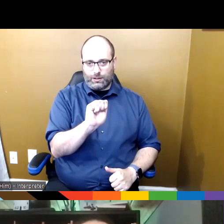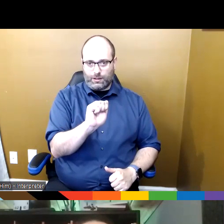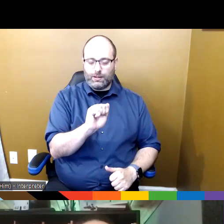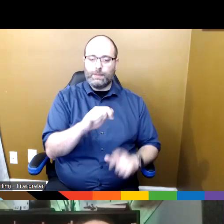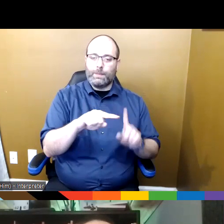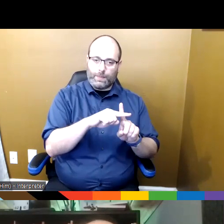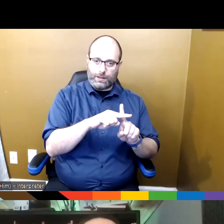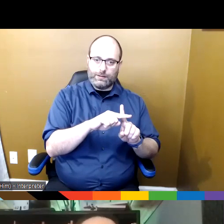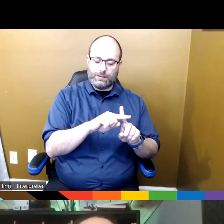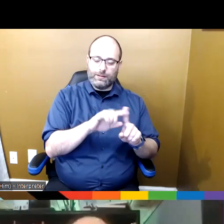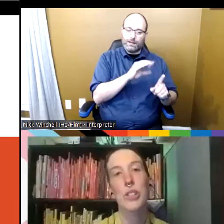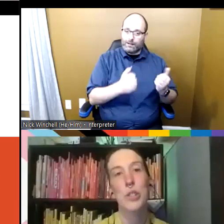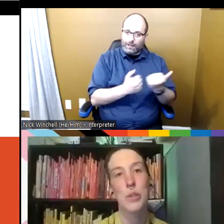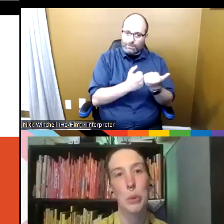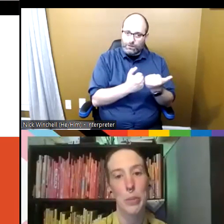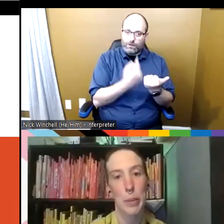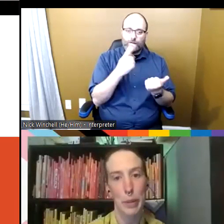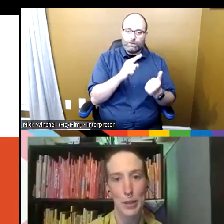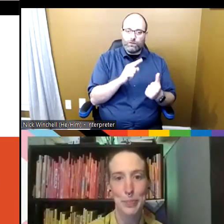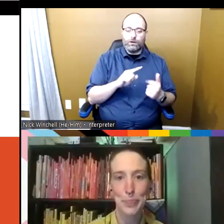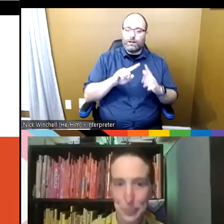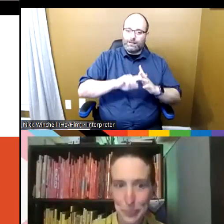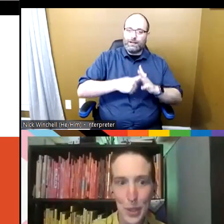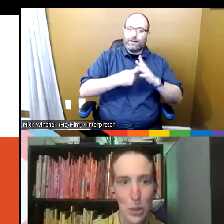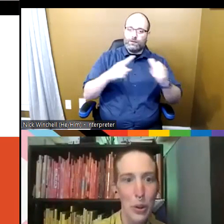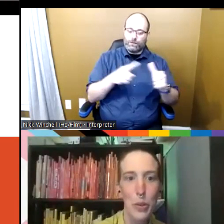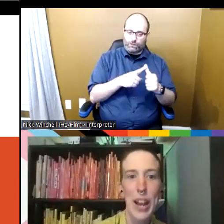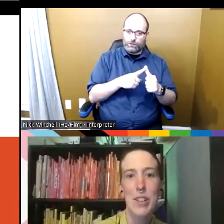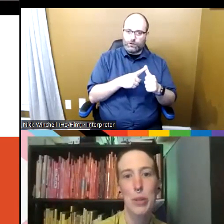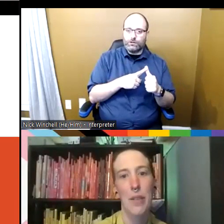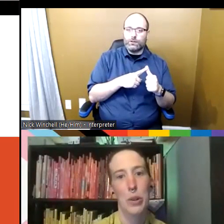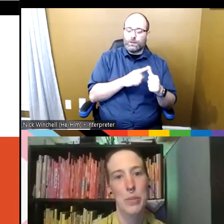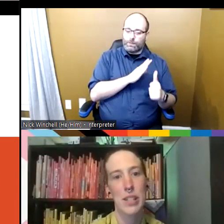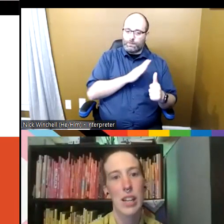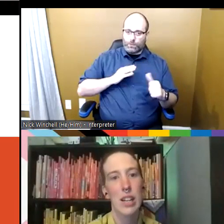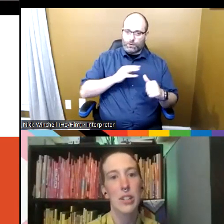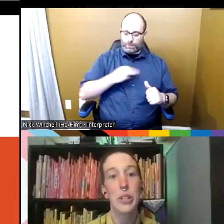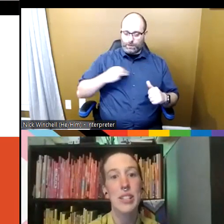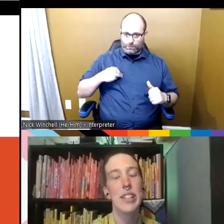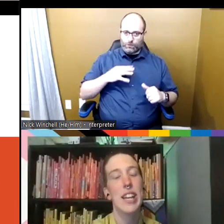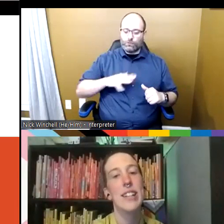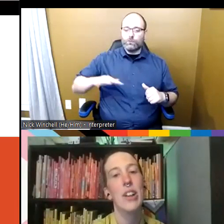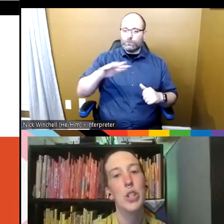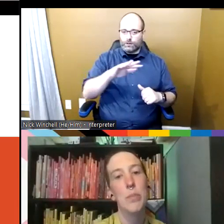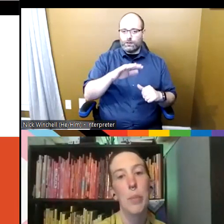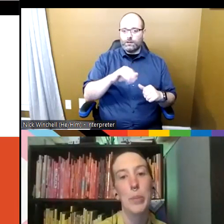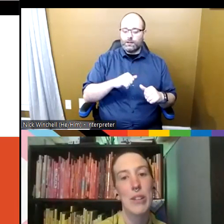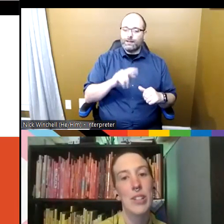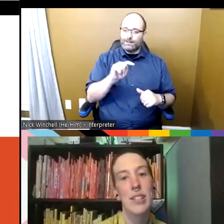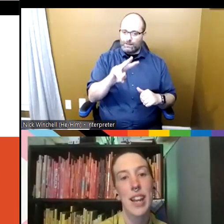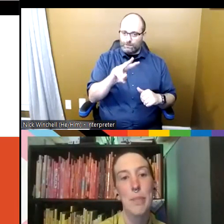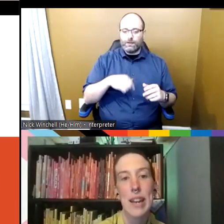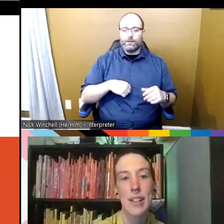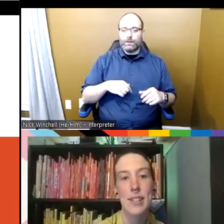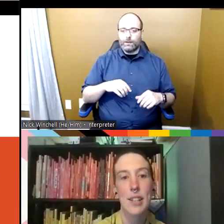Connecticut and becoming their inaugural student board member. Throughout a variety of platforms, including syndicated television, public